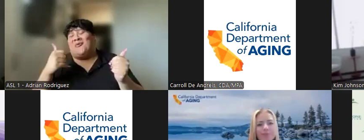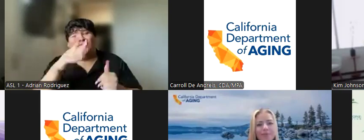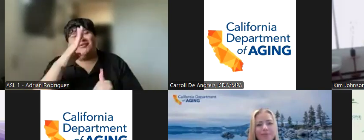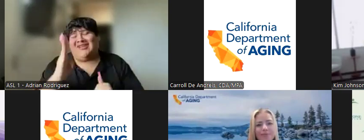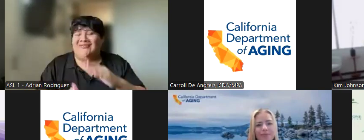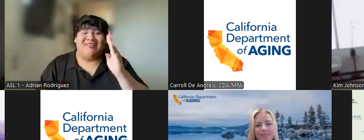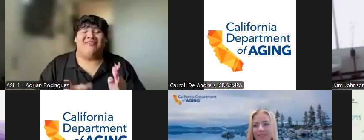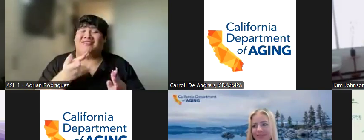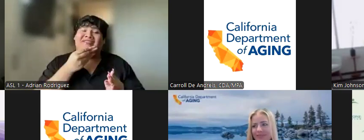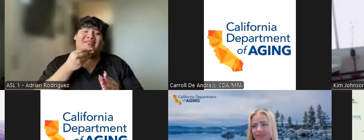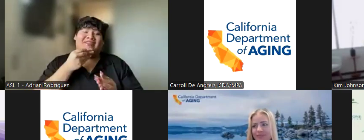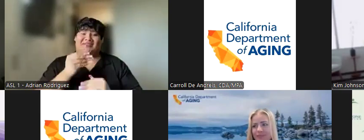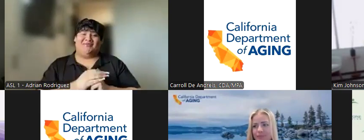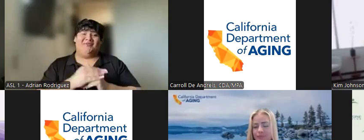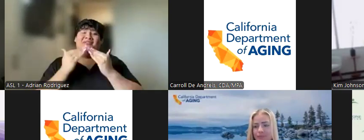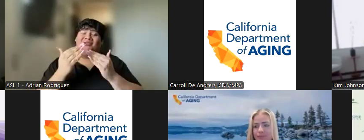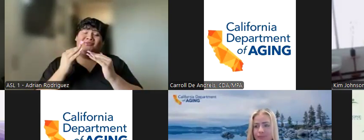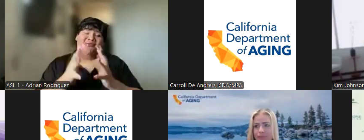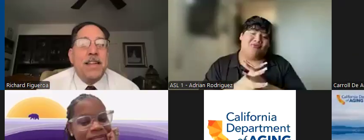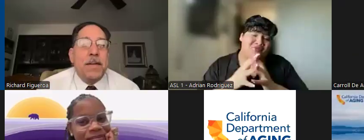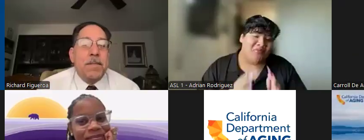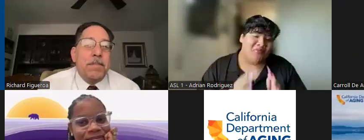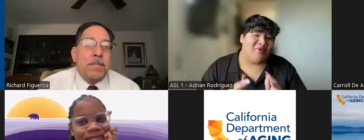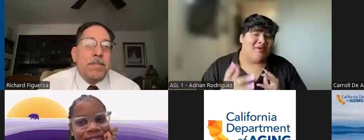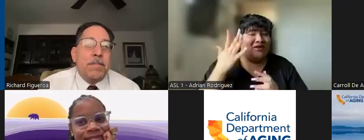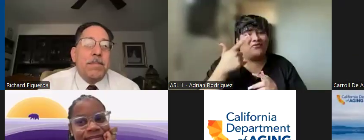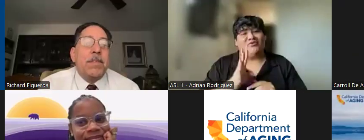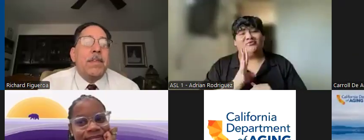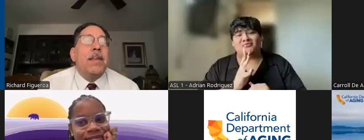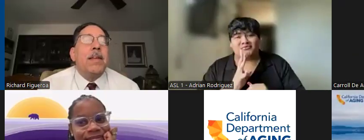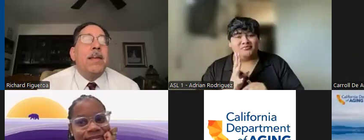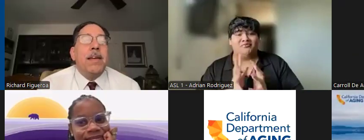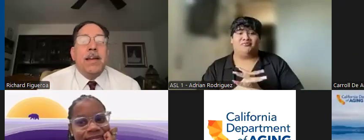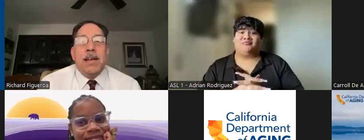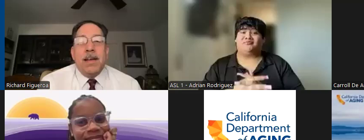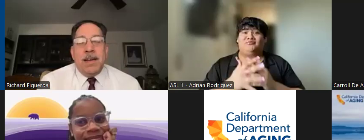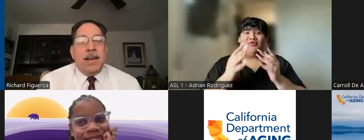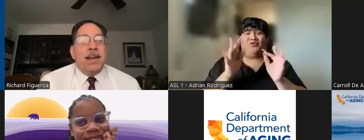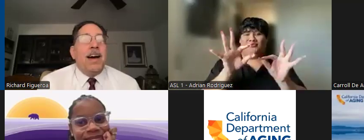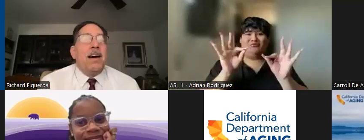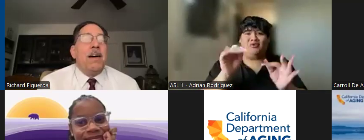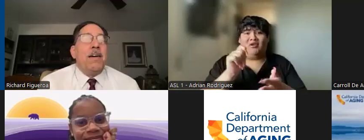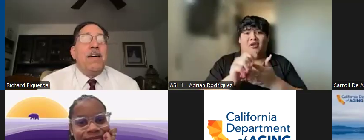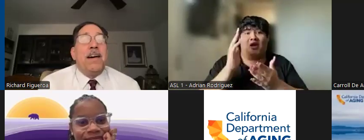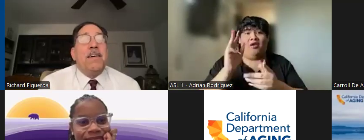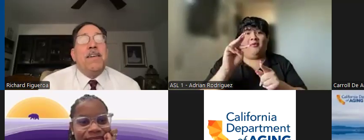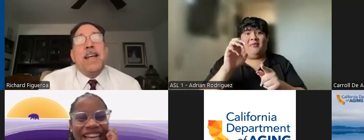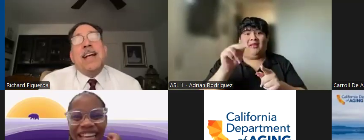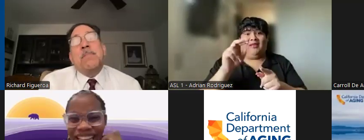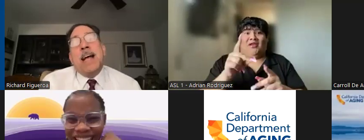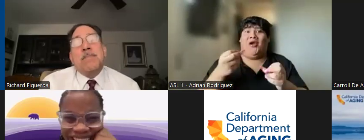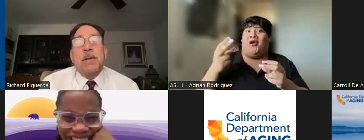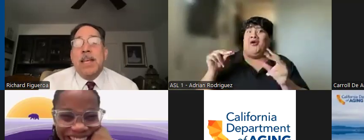up, Fig. Thank you. Thanks for your remarks. Great. Right out of the gate, we have Melinda. And I'm going to